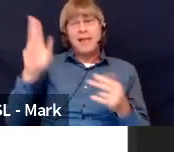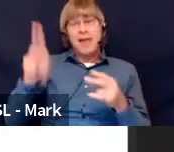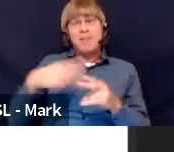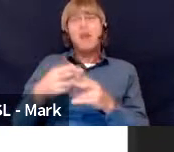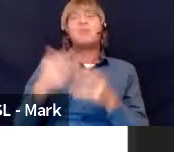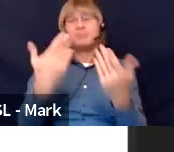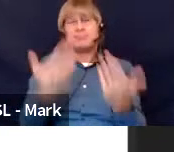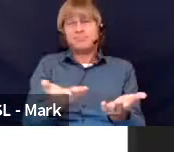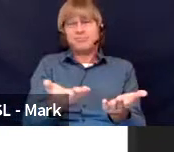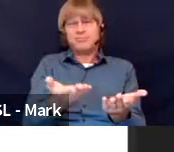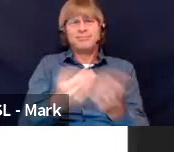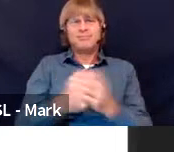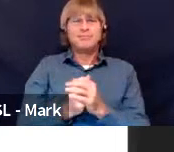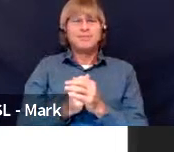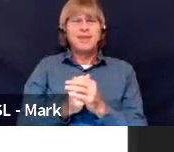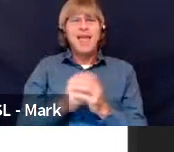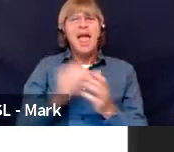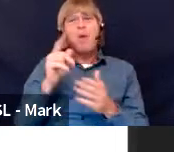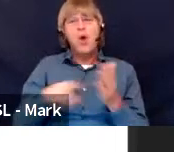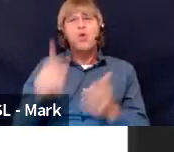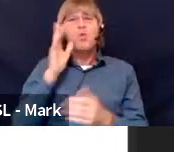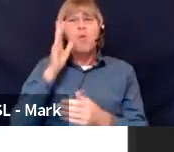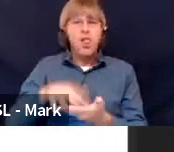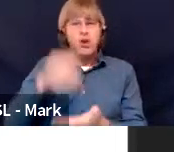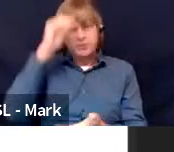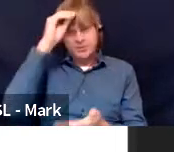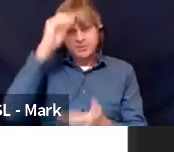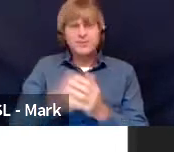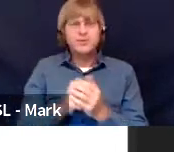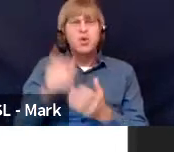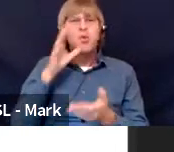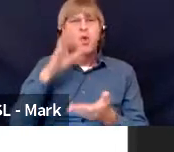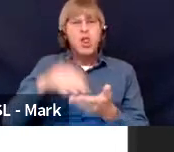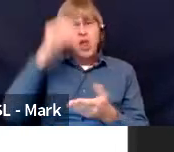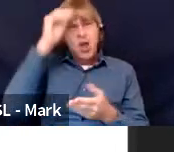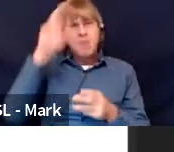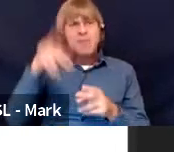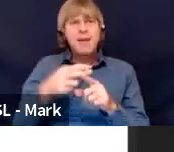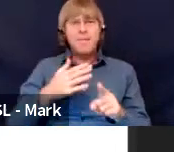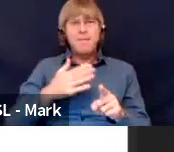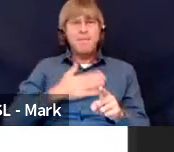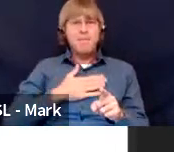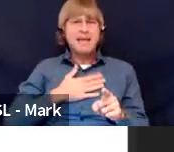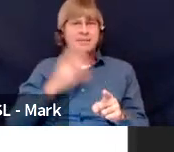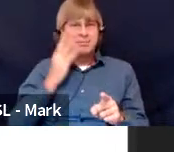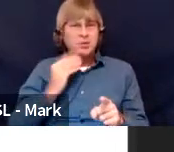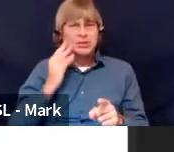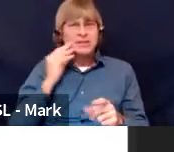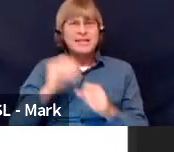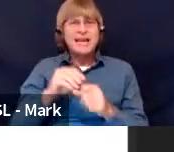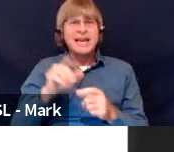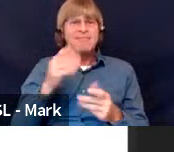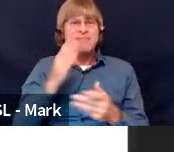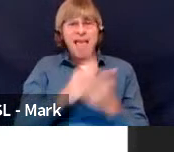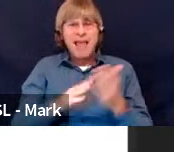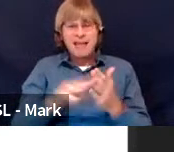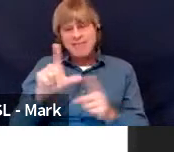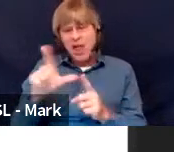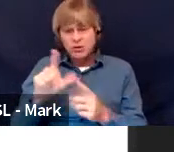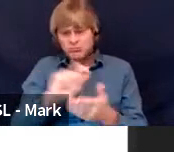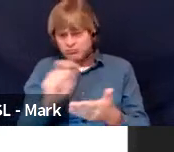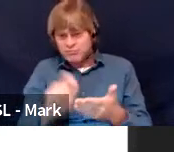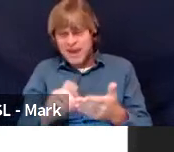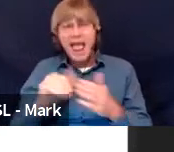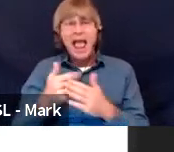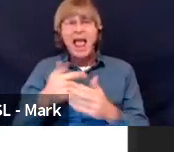is about, and what you learn. You learn about my journey in hand lettering and how I